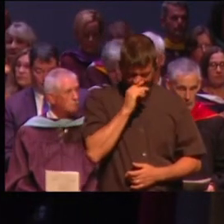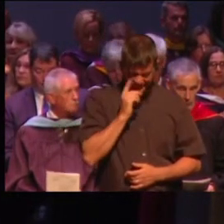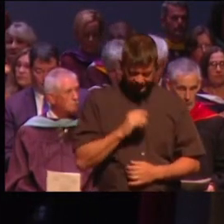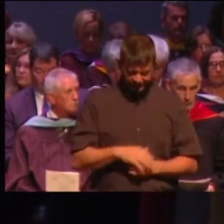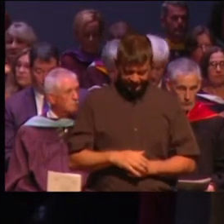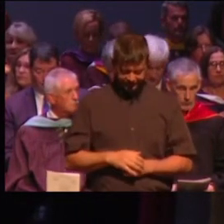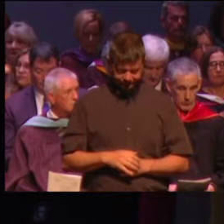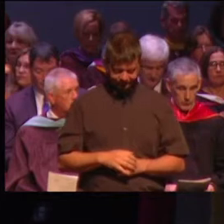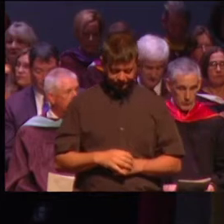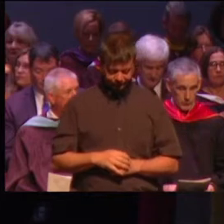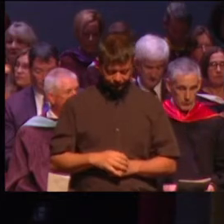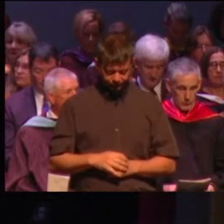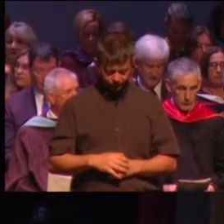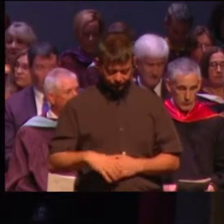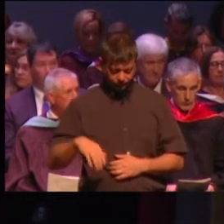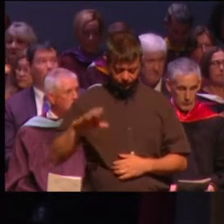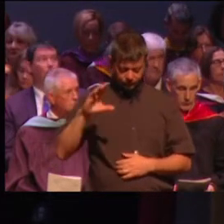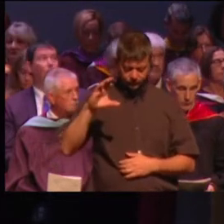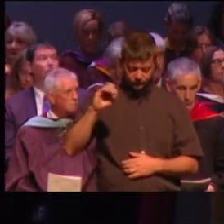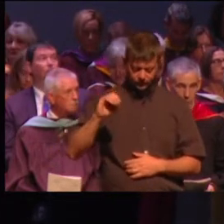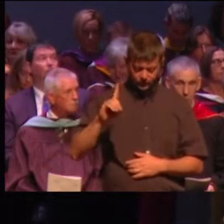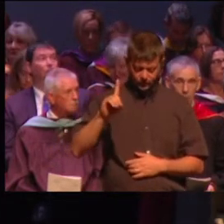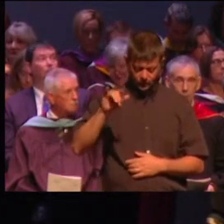Cody Harold Jordan.